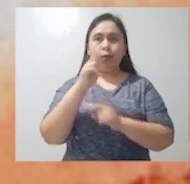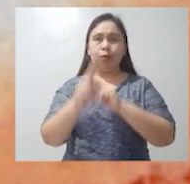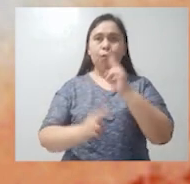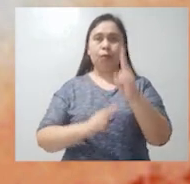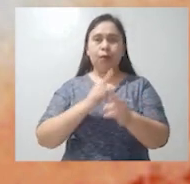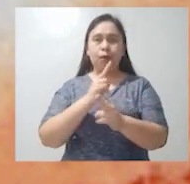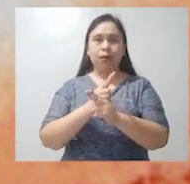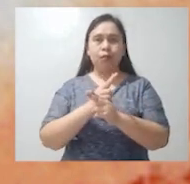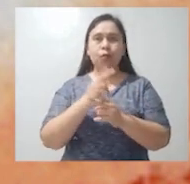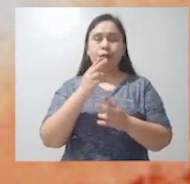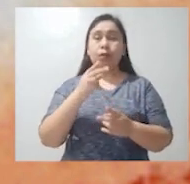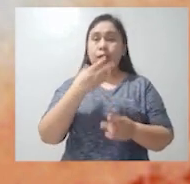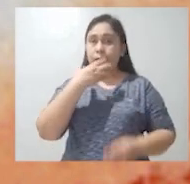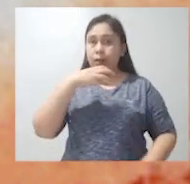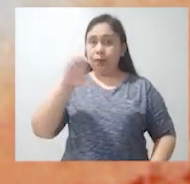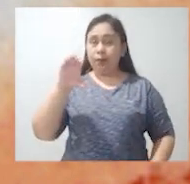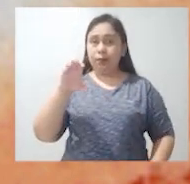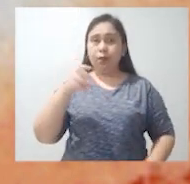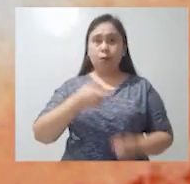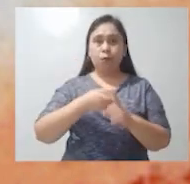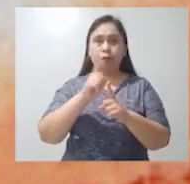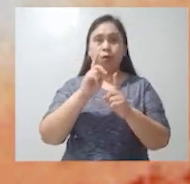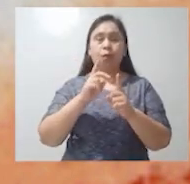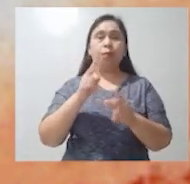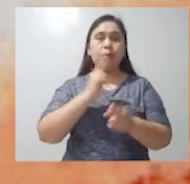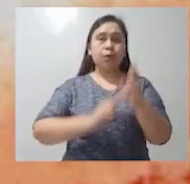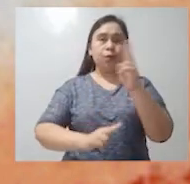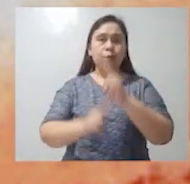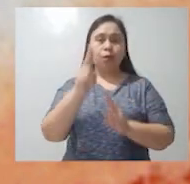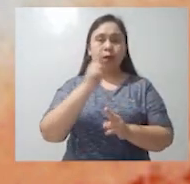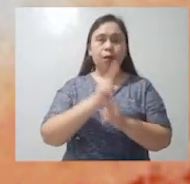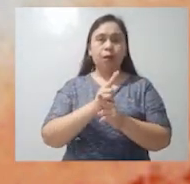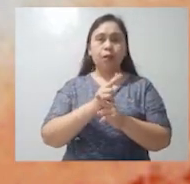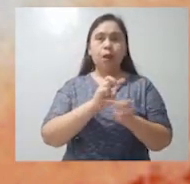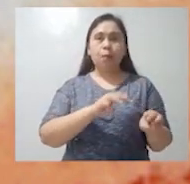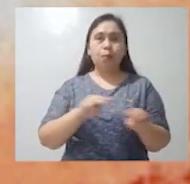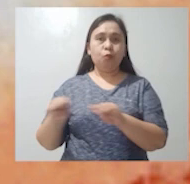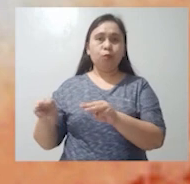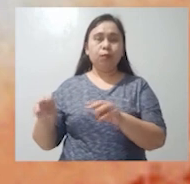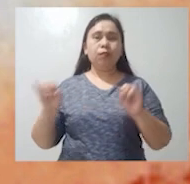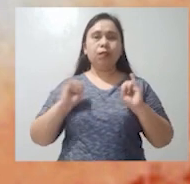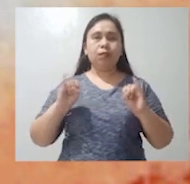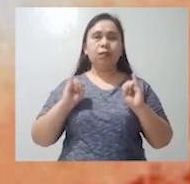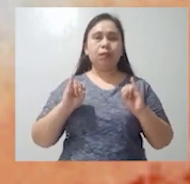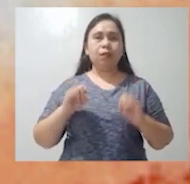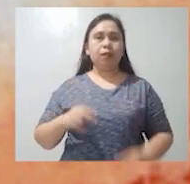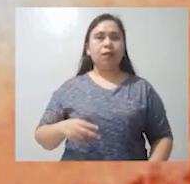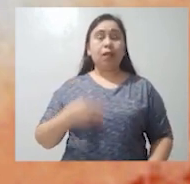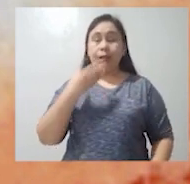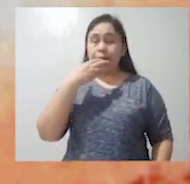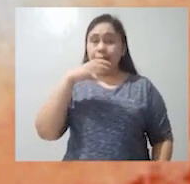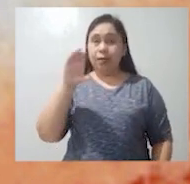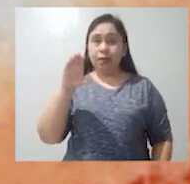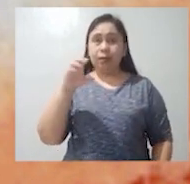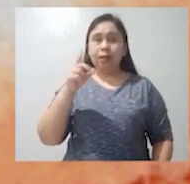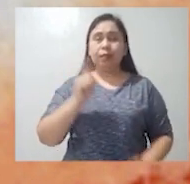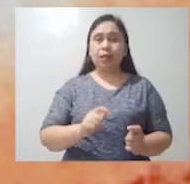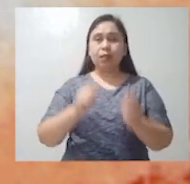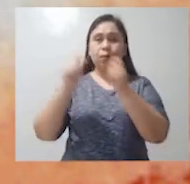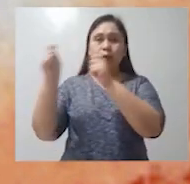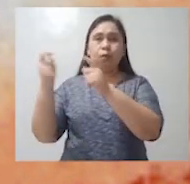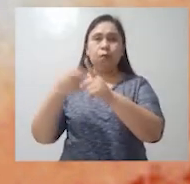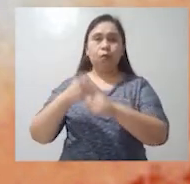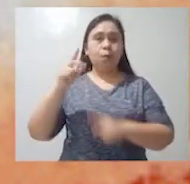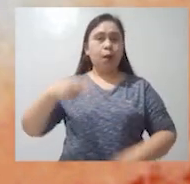heat coming from your hand moves to the ice. Again, as said a while ago, heat is transferred from higher temperature